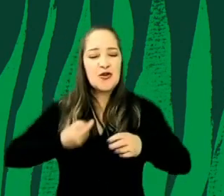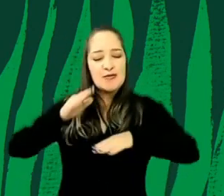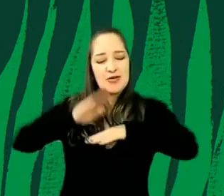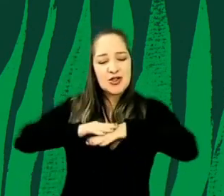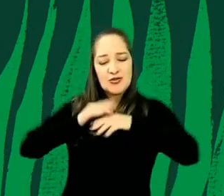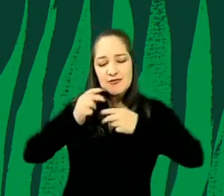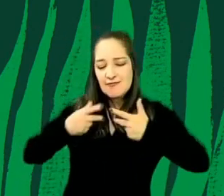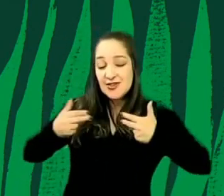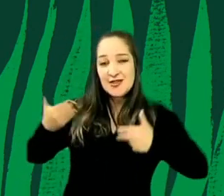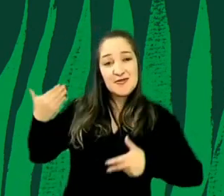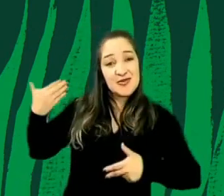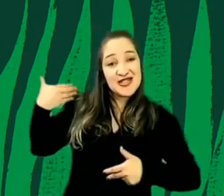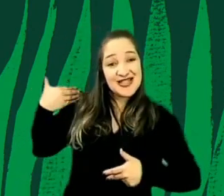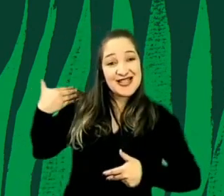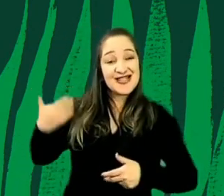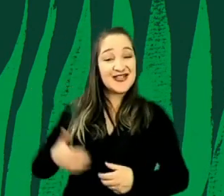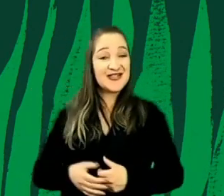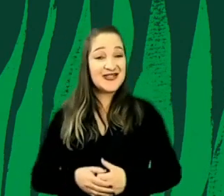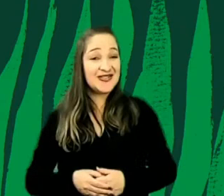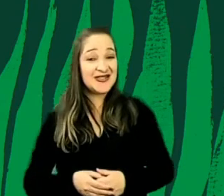as we sowed